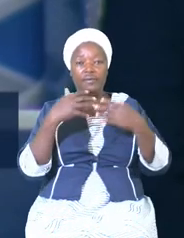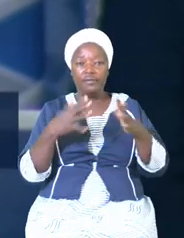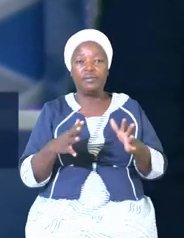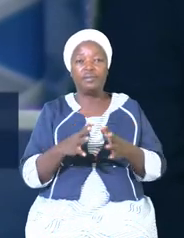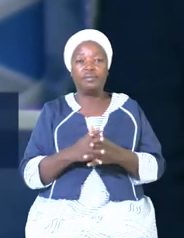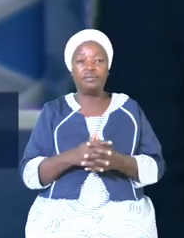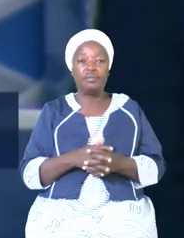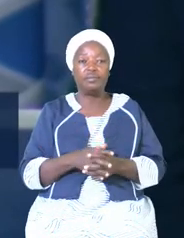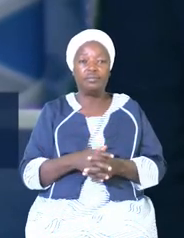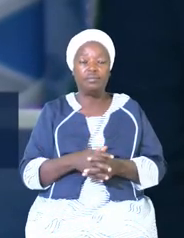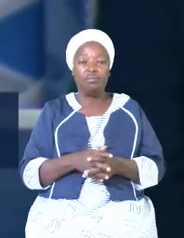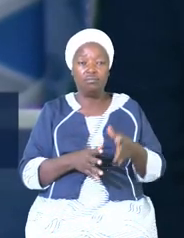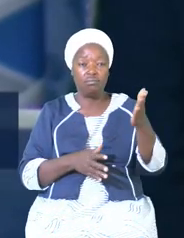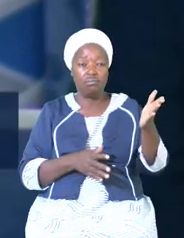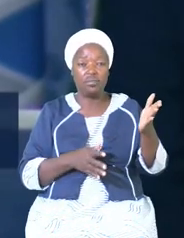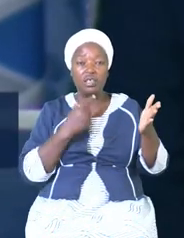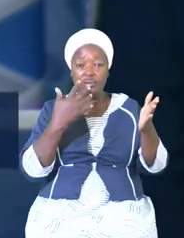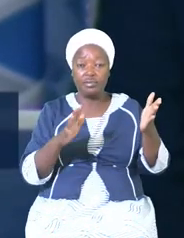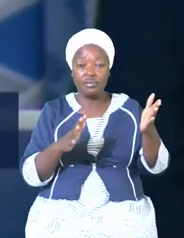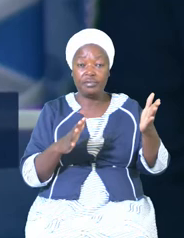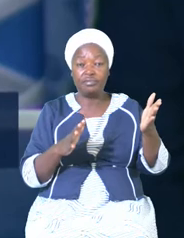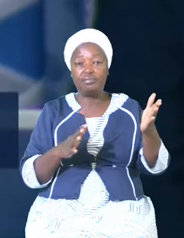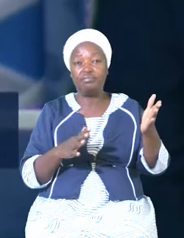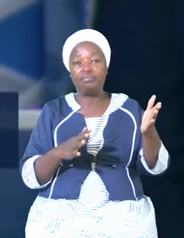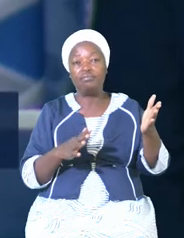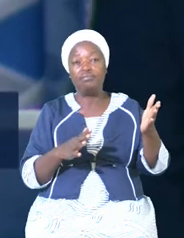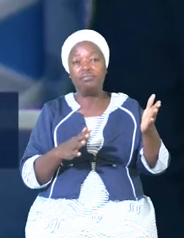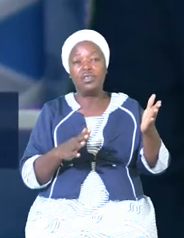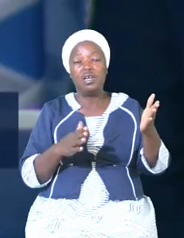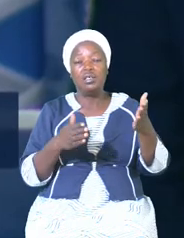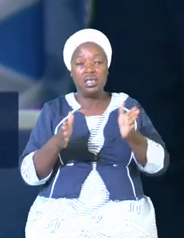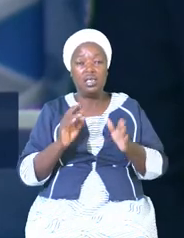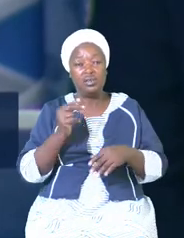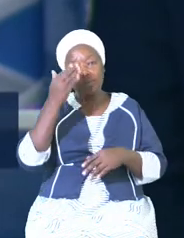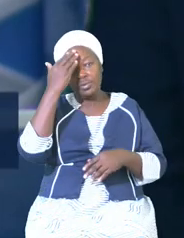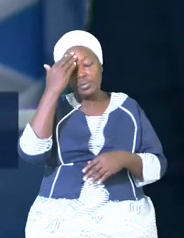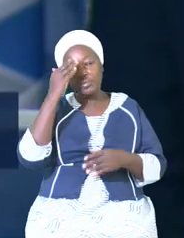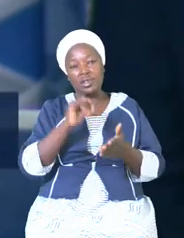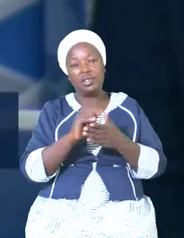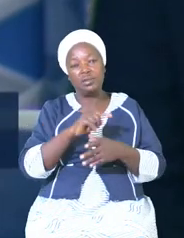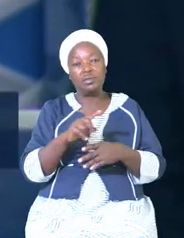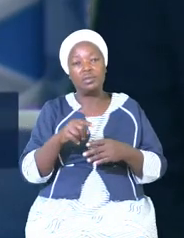By my right hand side, the choir stand there. Wave to us, counselors, if we are true.